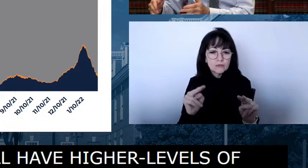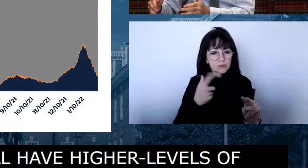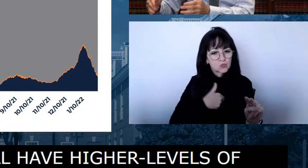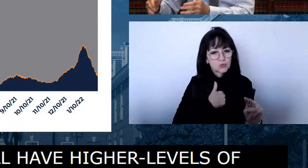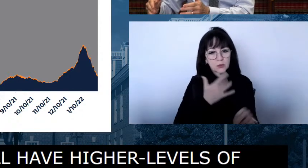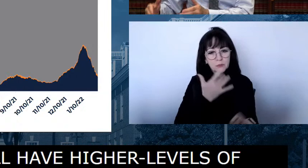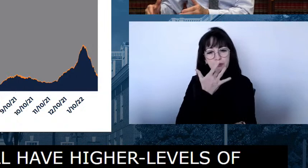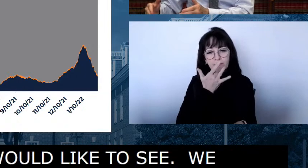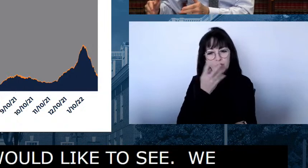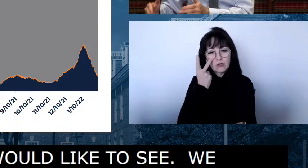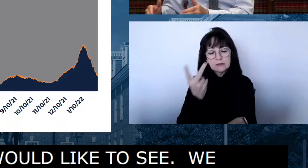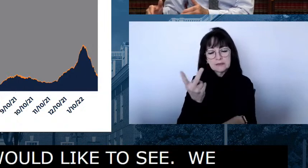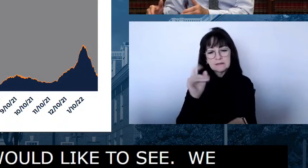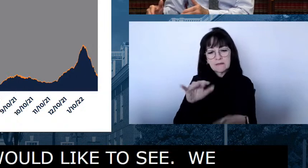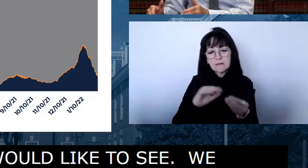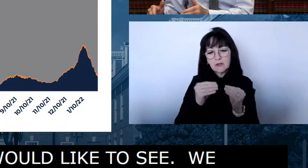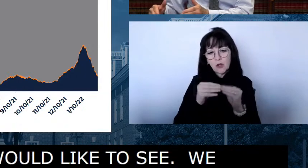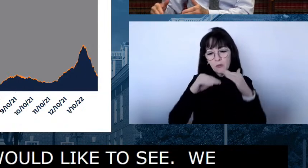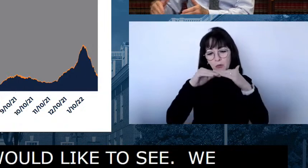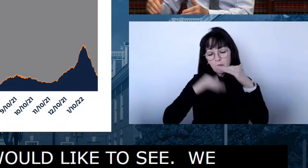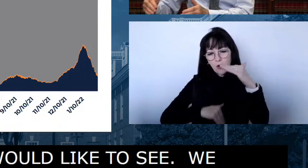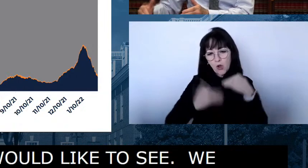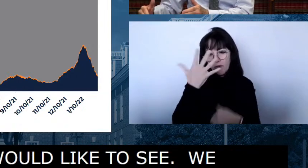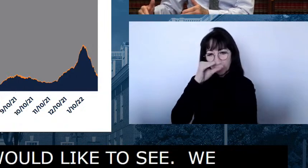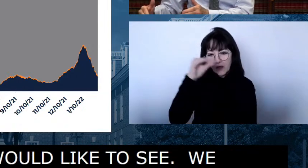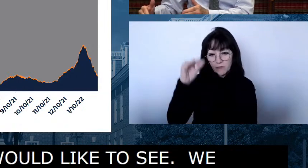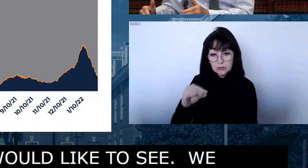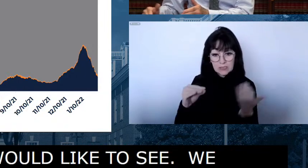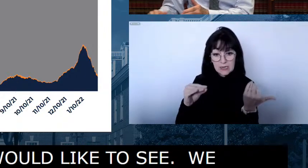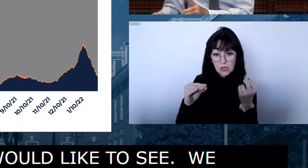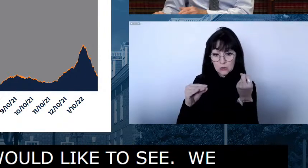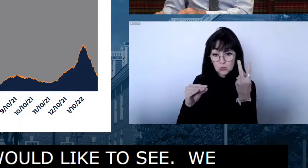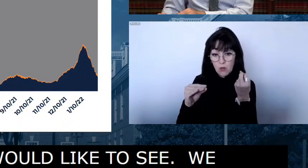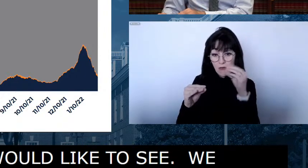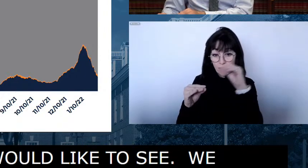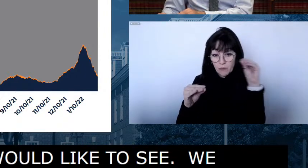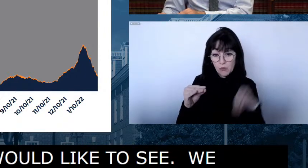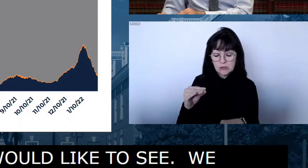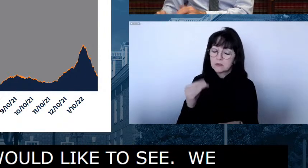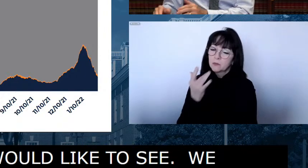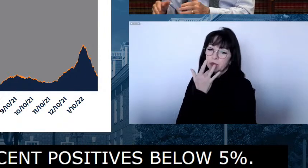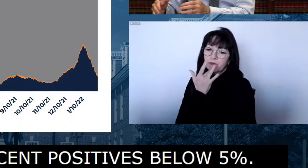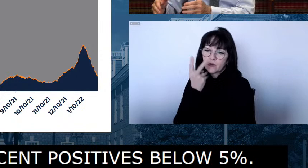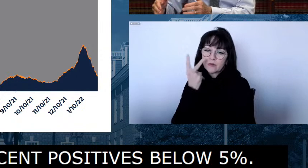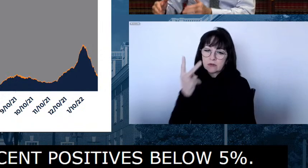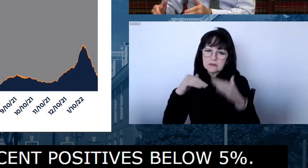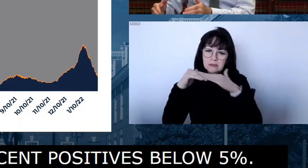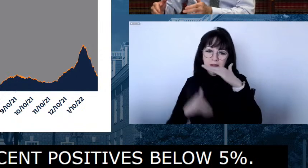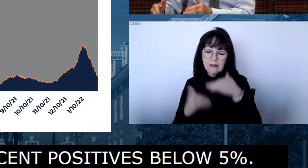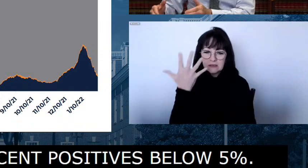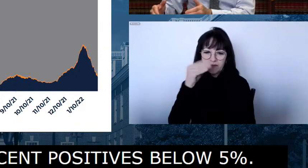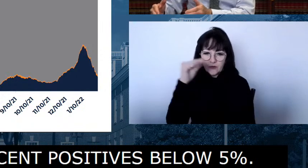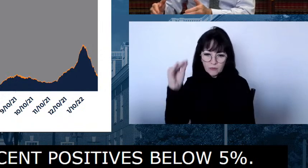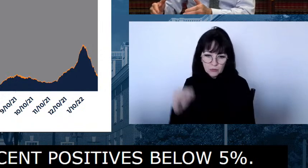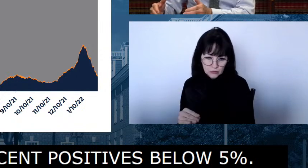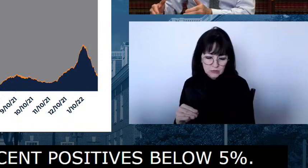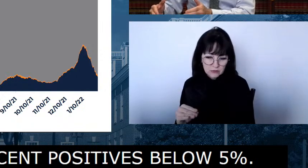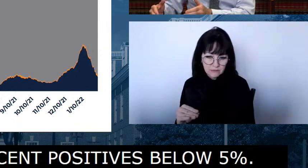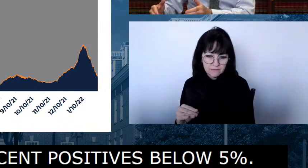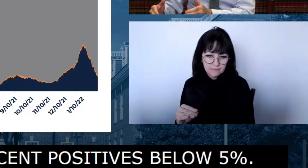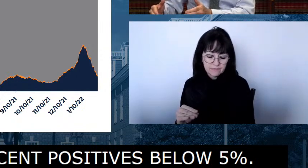we've made tremendous progress on the peak of January the 12th. We've made tremendous